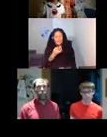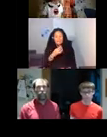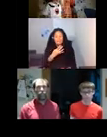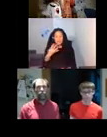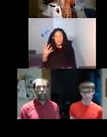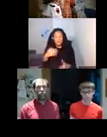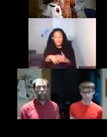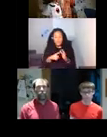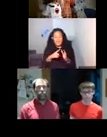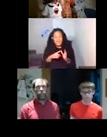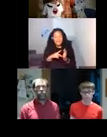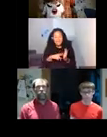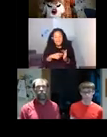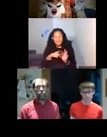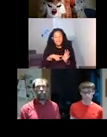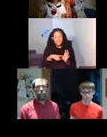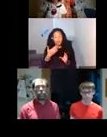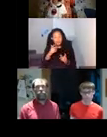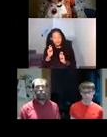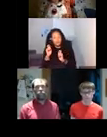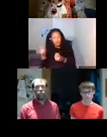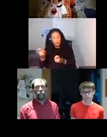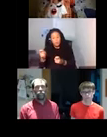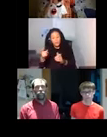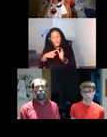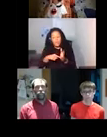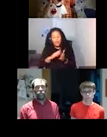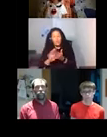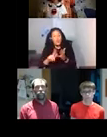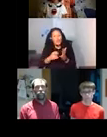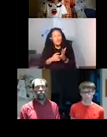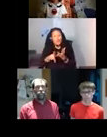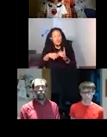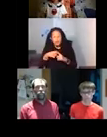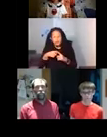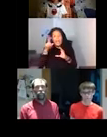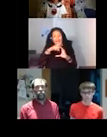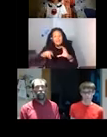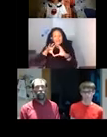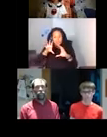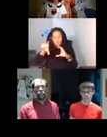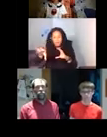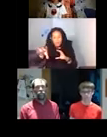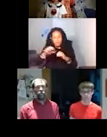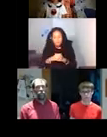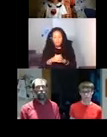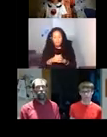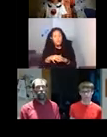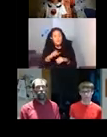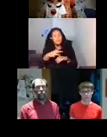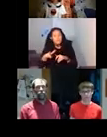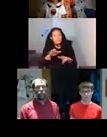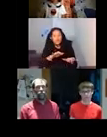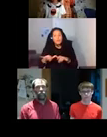Averley, where she was recently honoured with a Thurrock Heritage Plaque, professional concert pianist